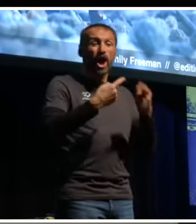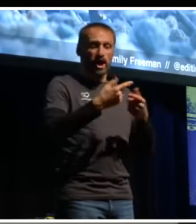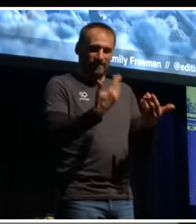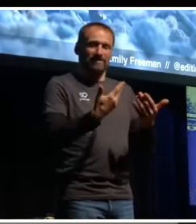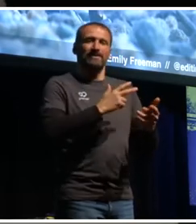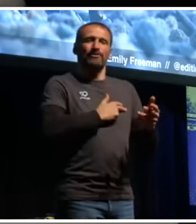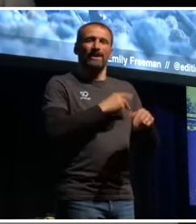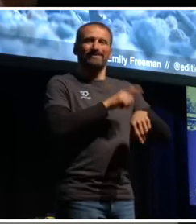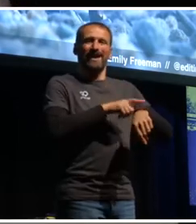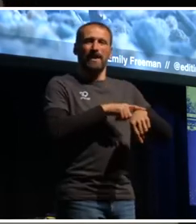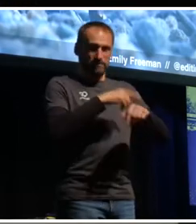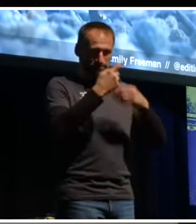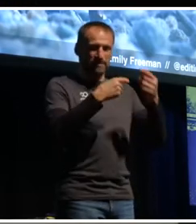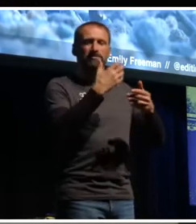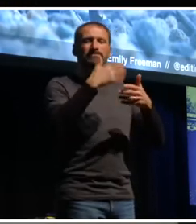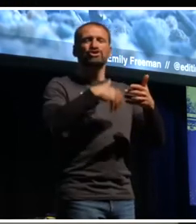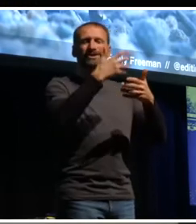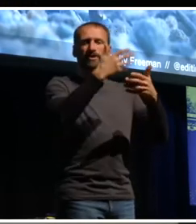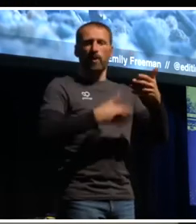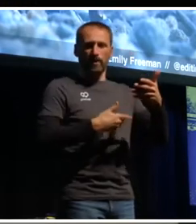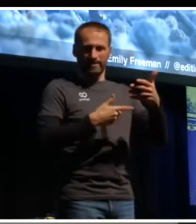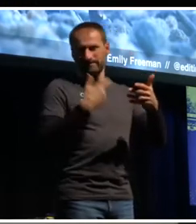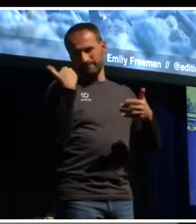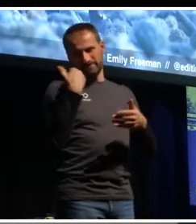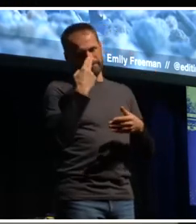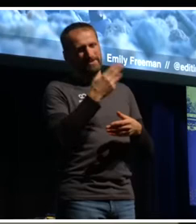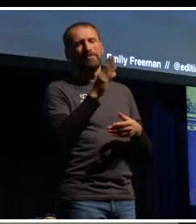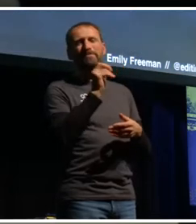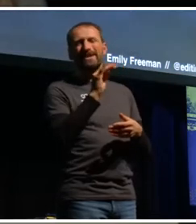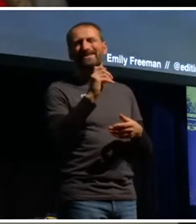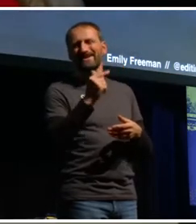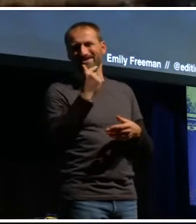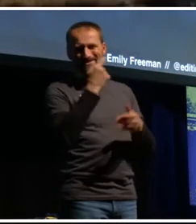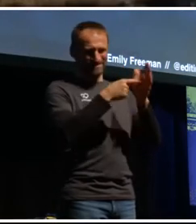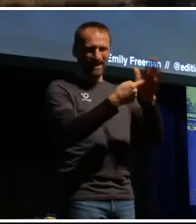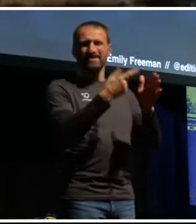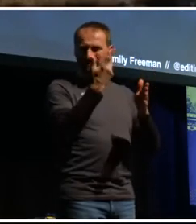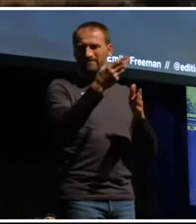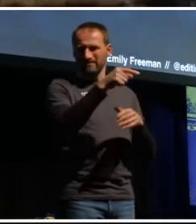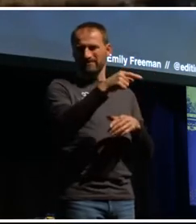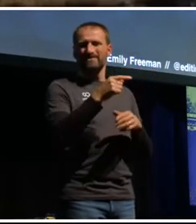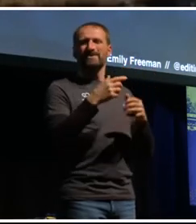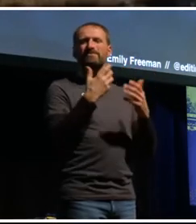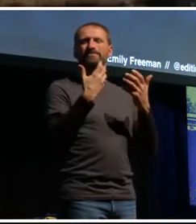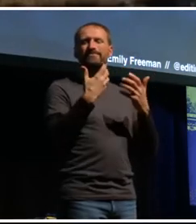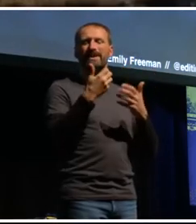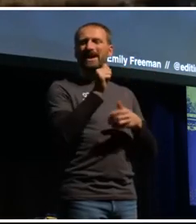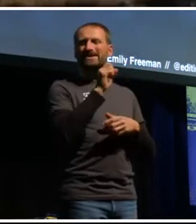real time, just like the scary-looking assembly Benedict showed us all earlier. As you know, JavaScript is a